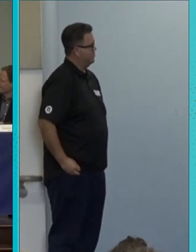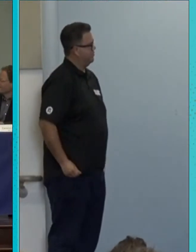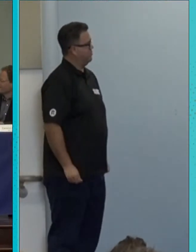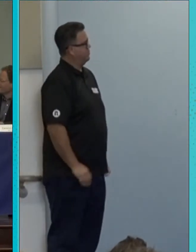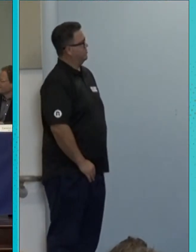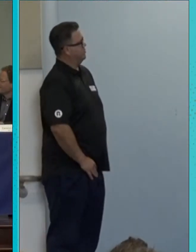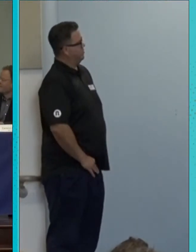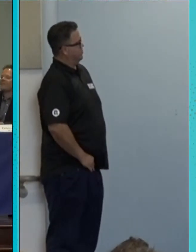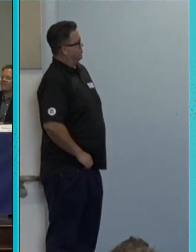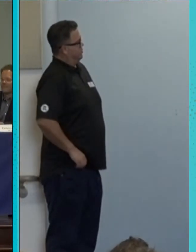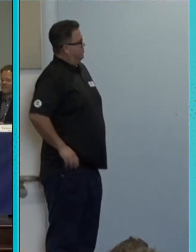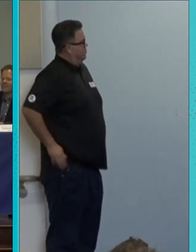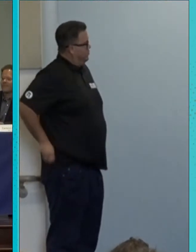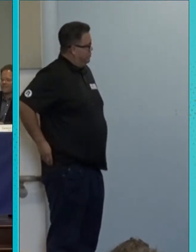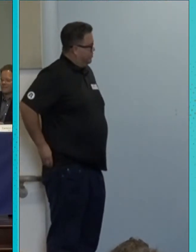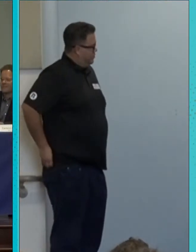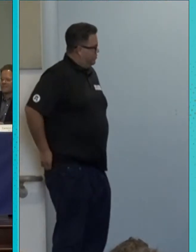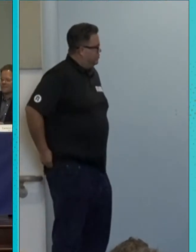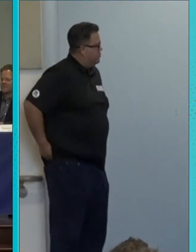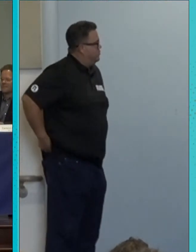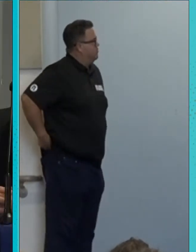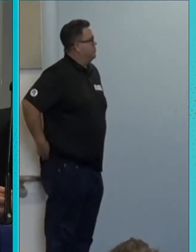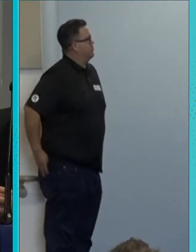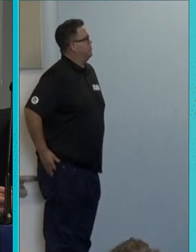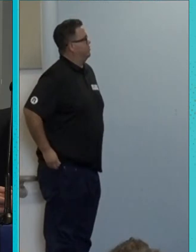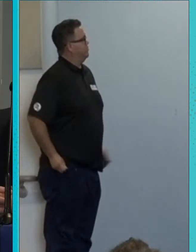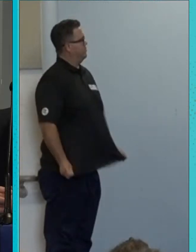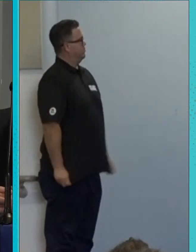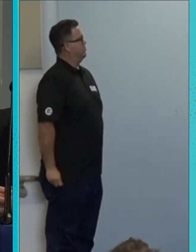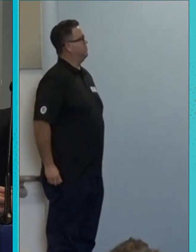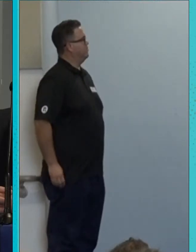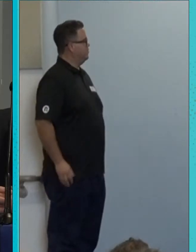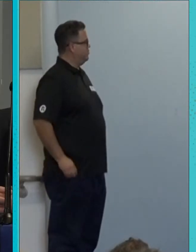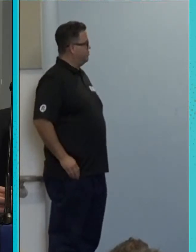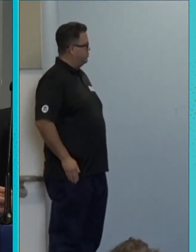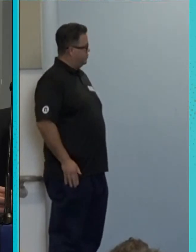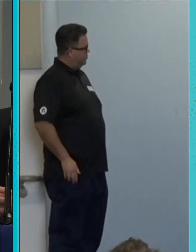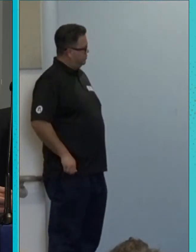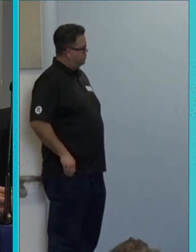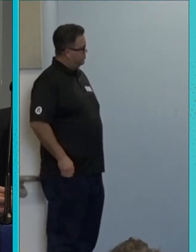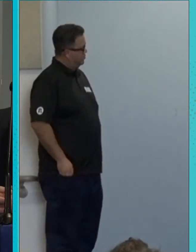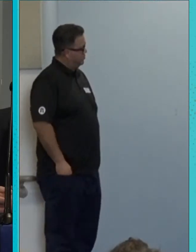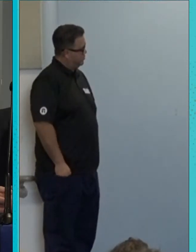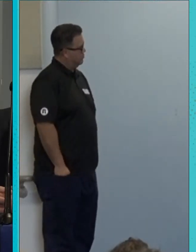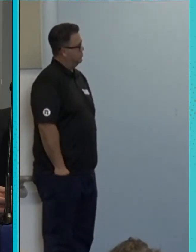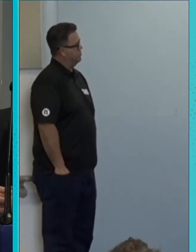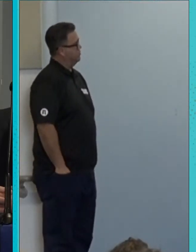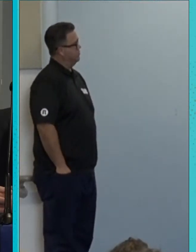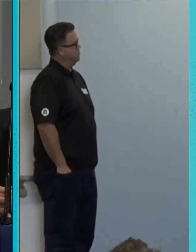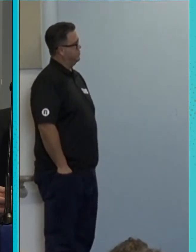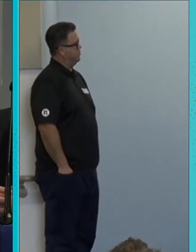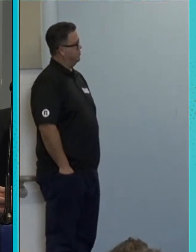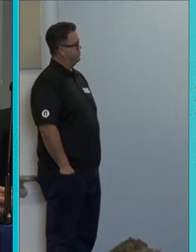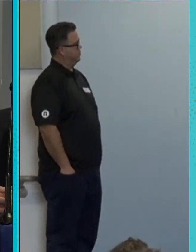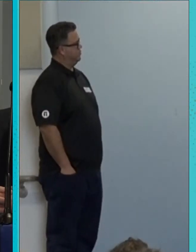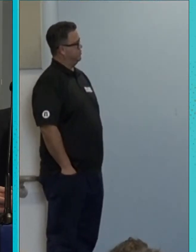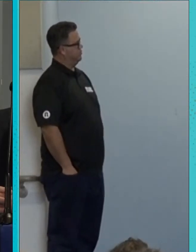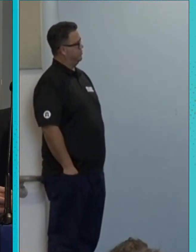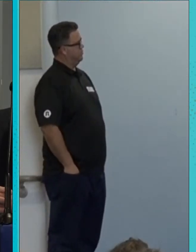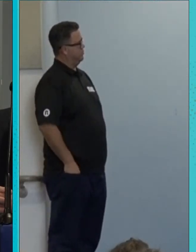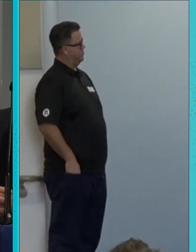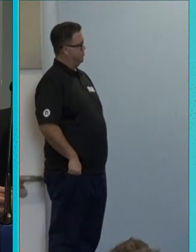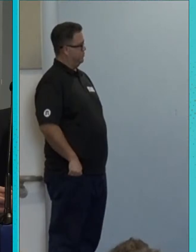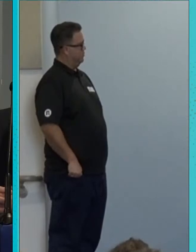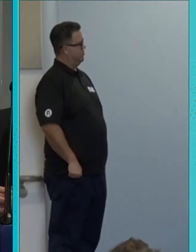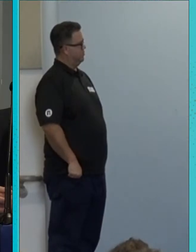after the game, we were all rushing, and we were already exhausted from playing a hard game and the walk up the hill, and then the people that live there have